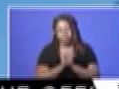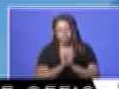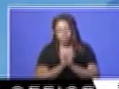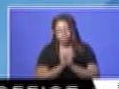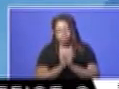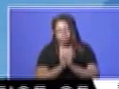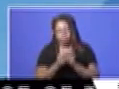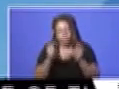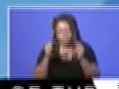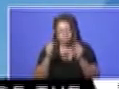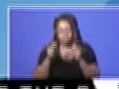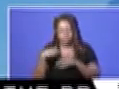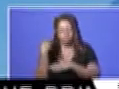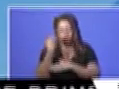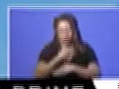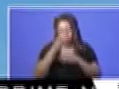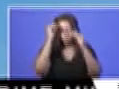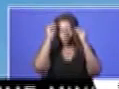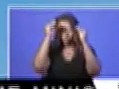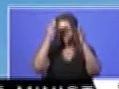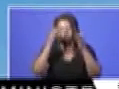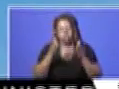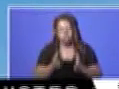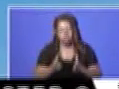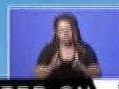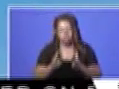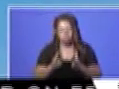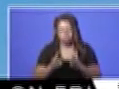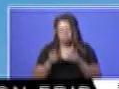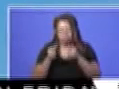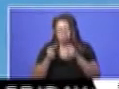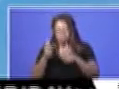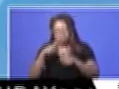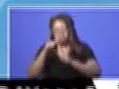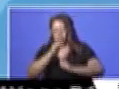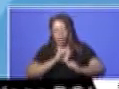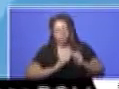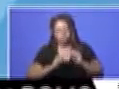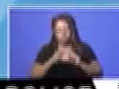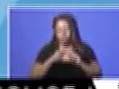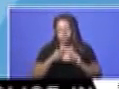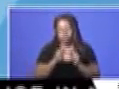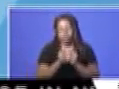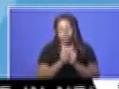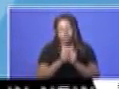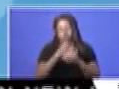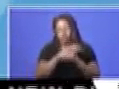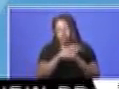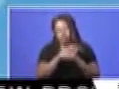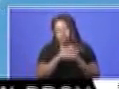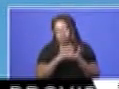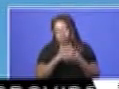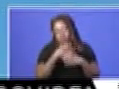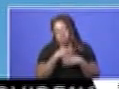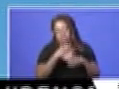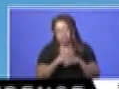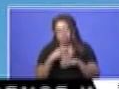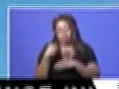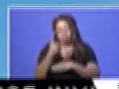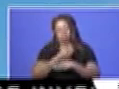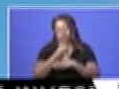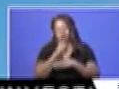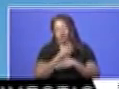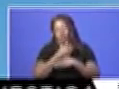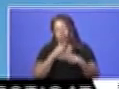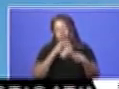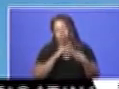Immediately our teachers sprung into action with creating our own web platforms